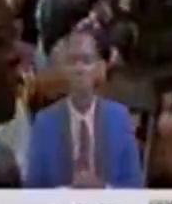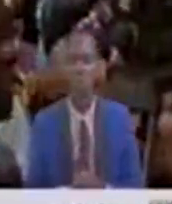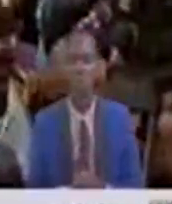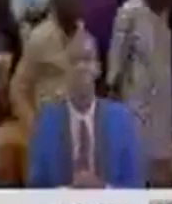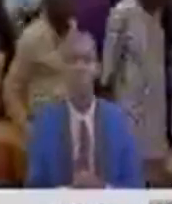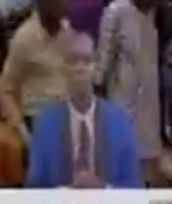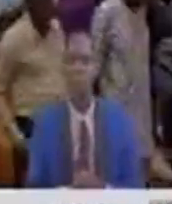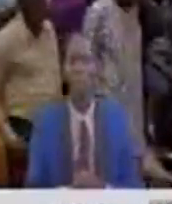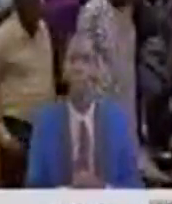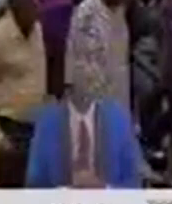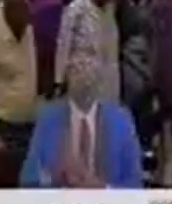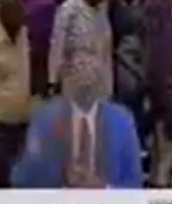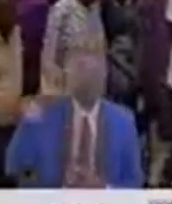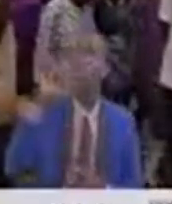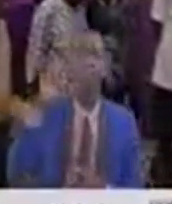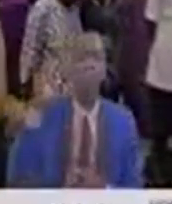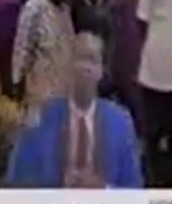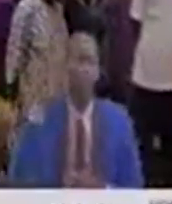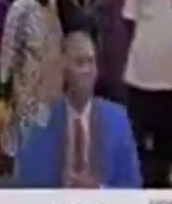He answers prayer